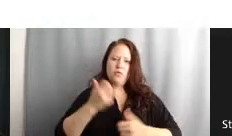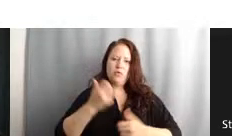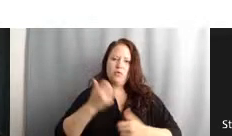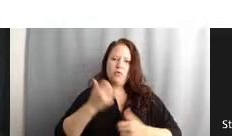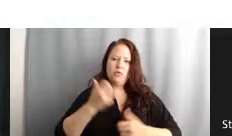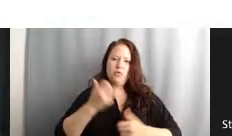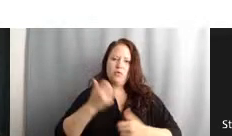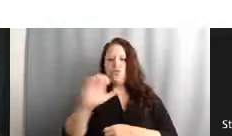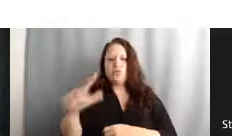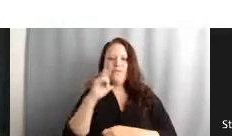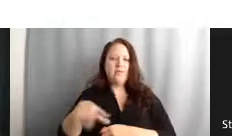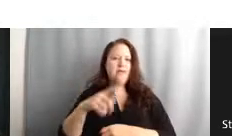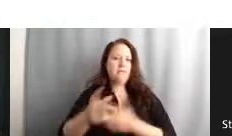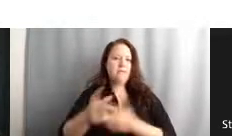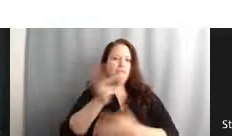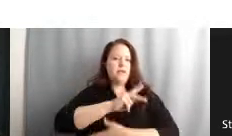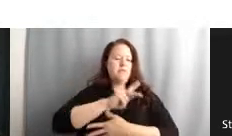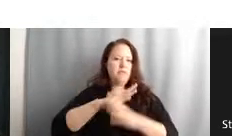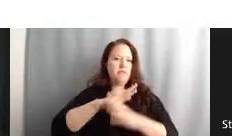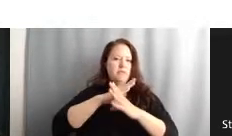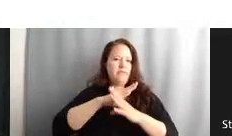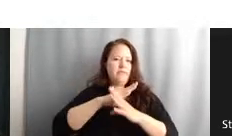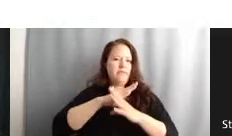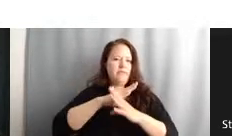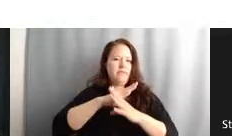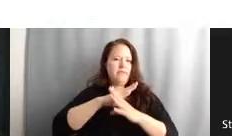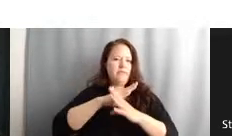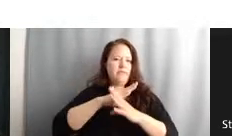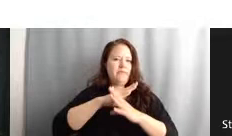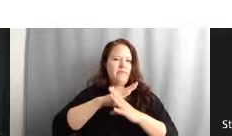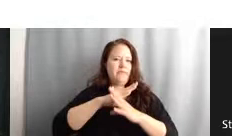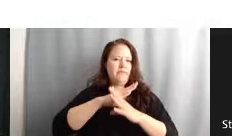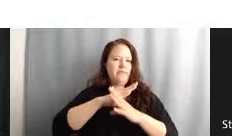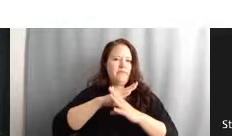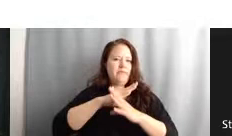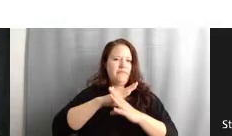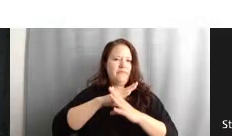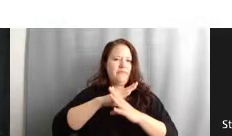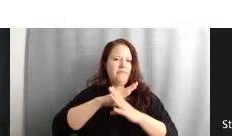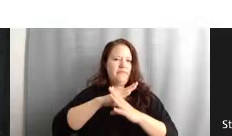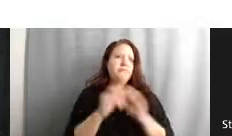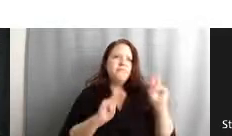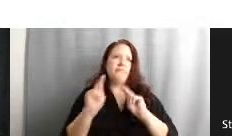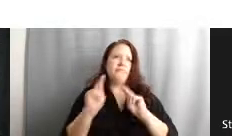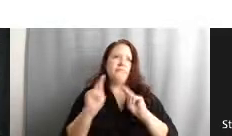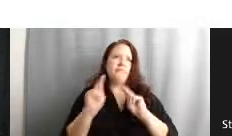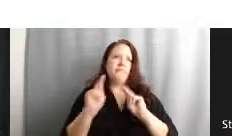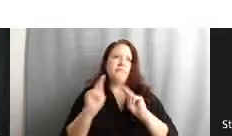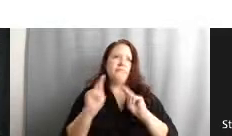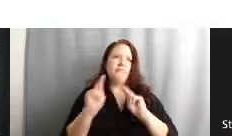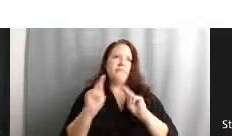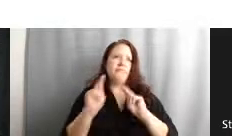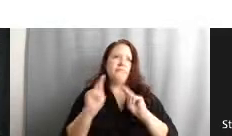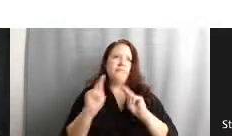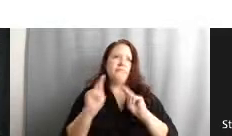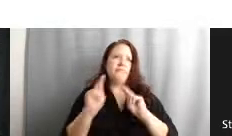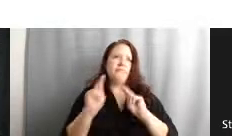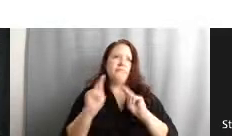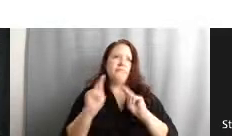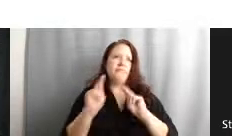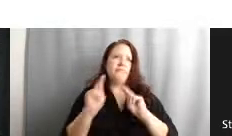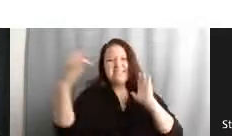primary prevention measure that folks are able to take advantage of, that we have